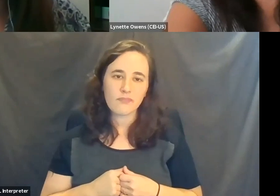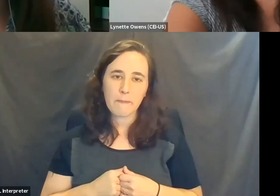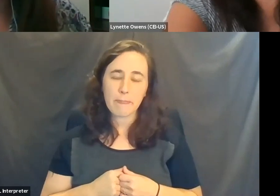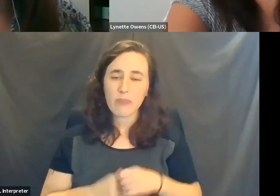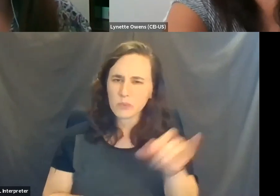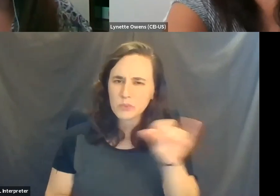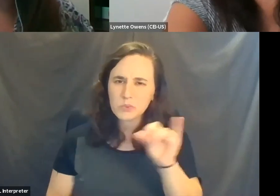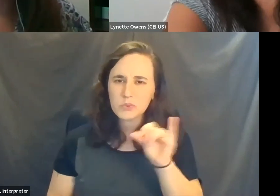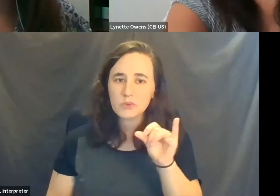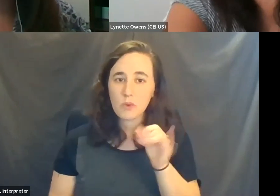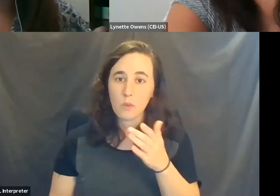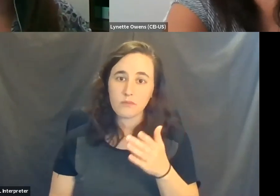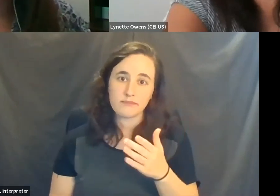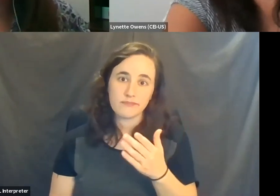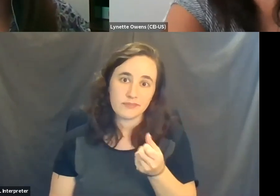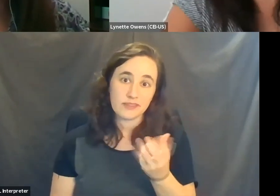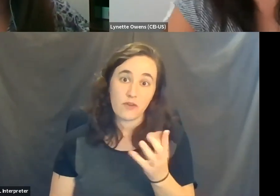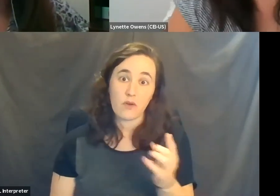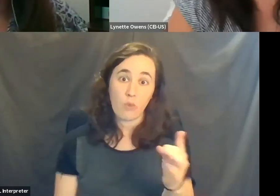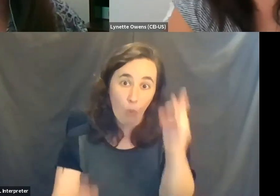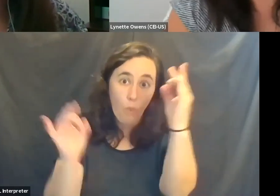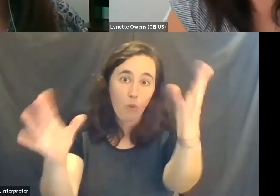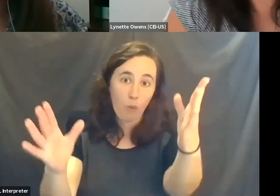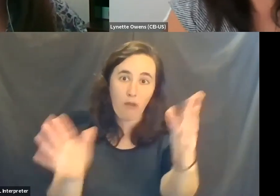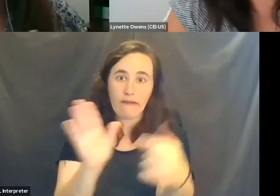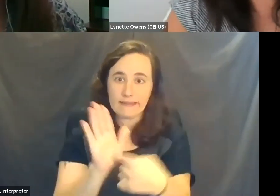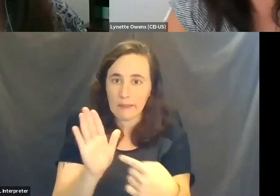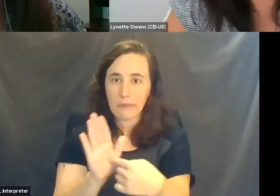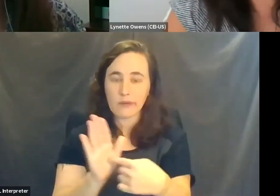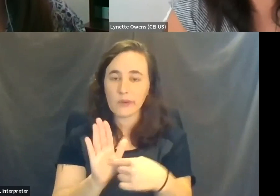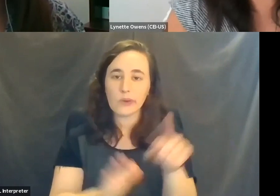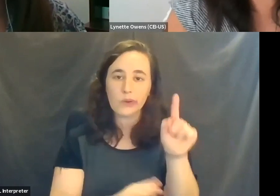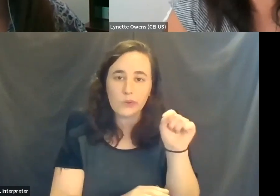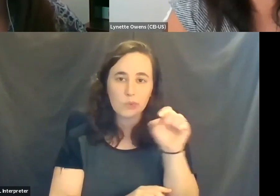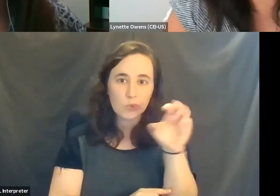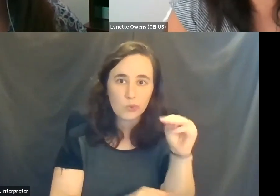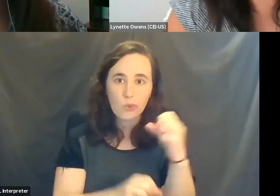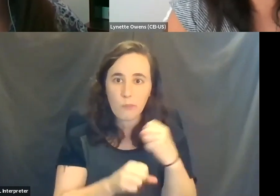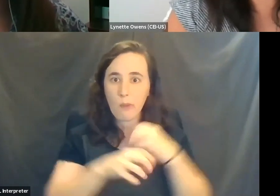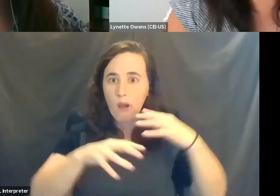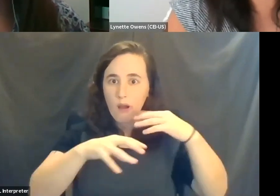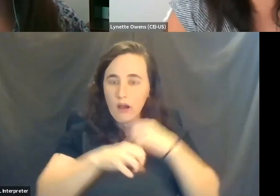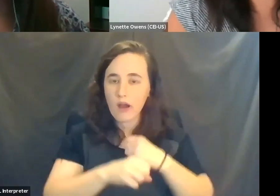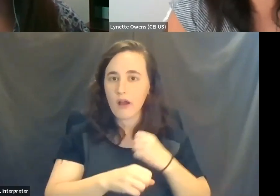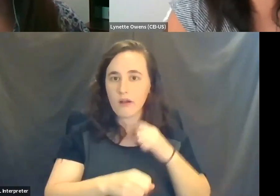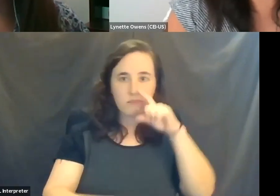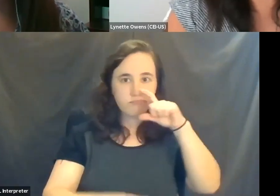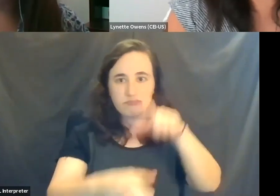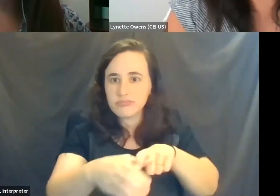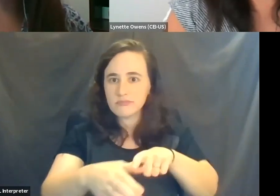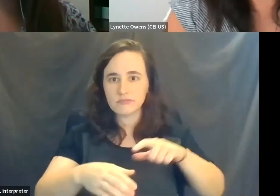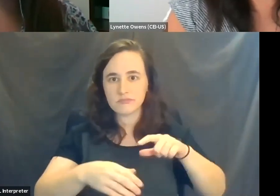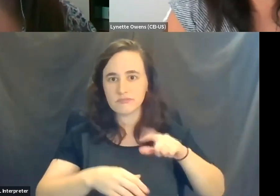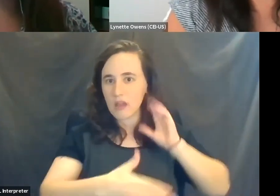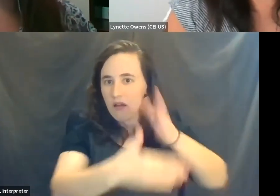there's also horrific examples of Zoom bombing and really potentially traumatic situations. But